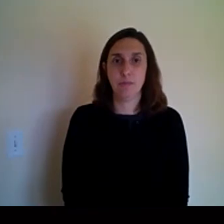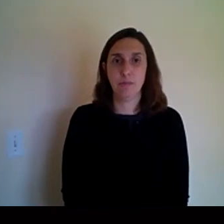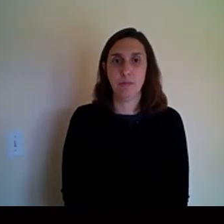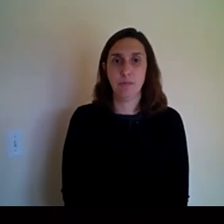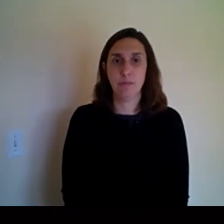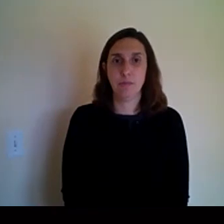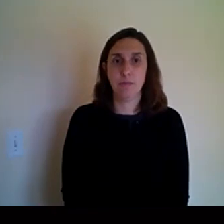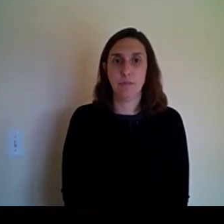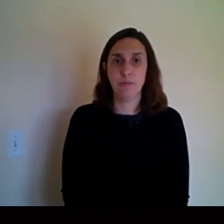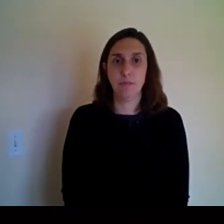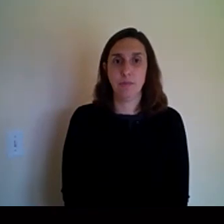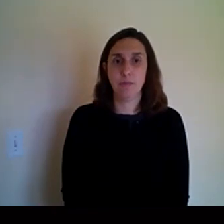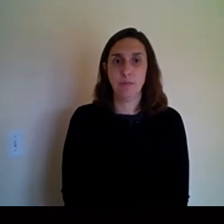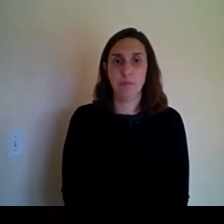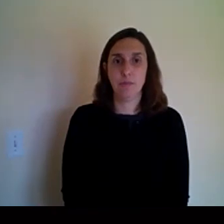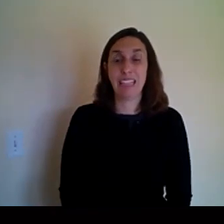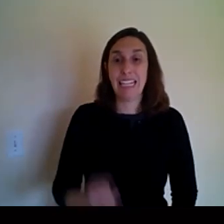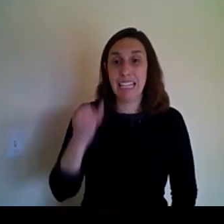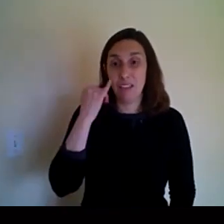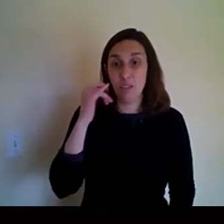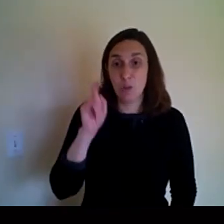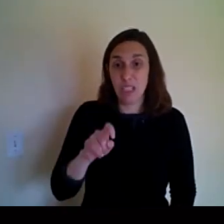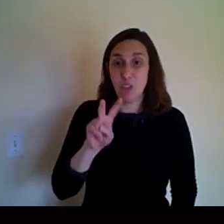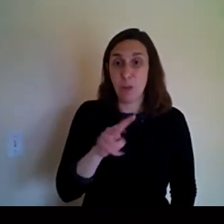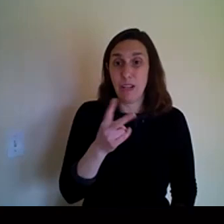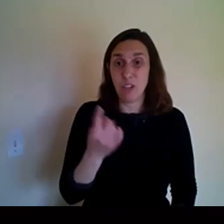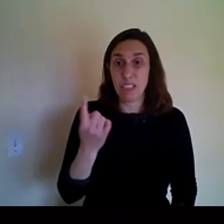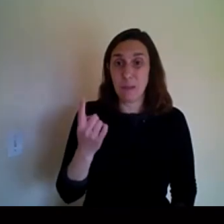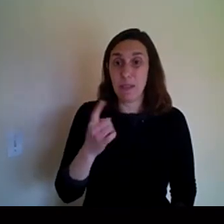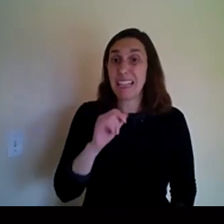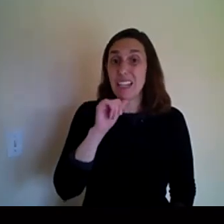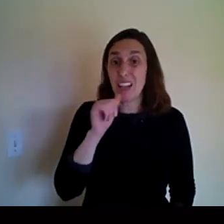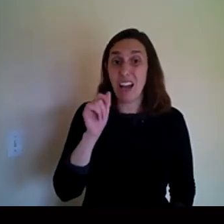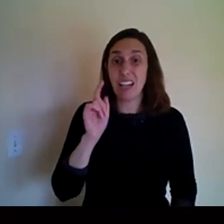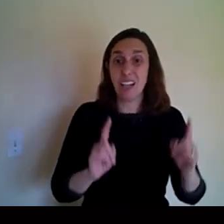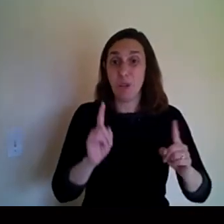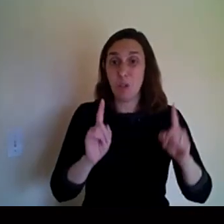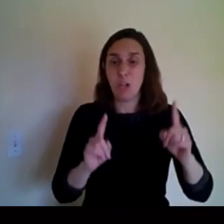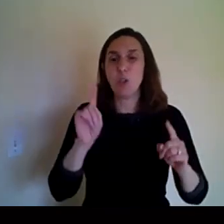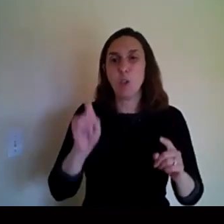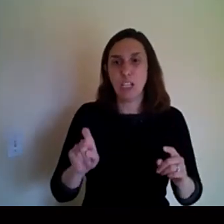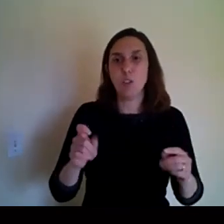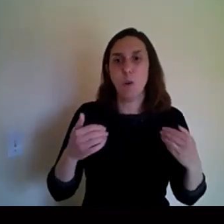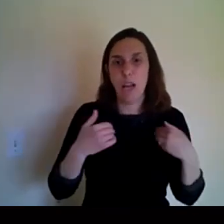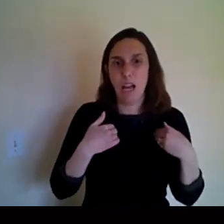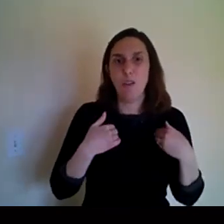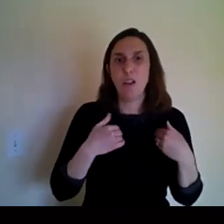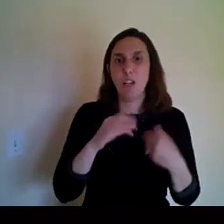If you need to invert something that isn't 1-to-1, you need to do it with domain restrictions.